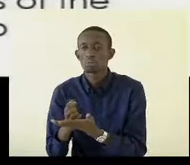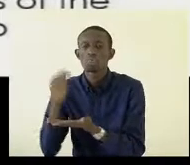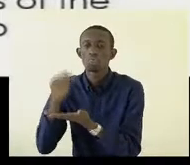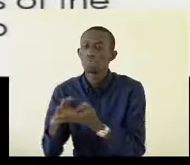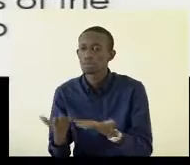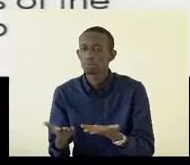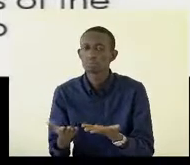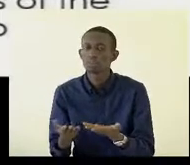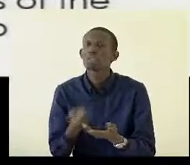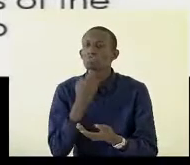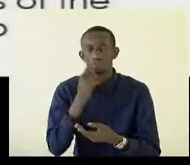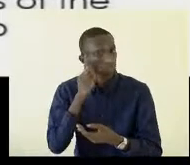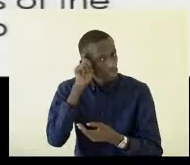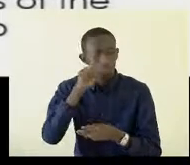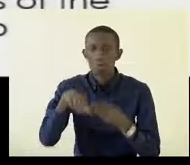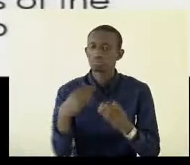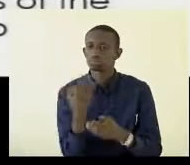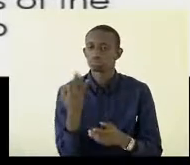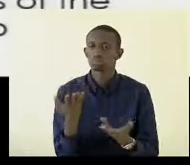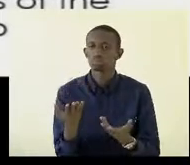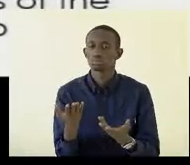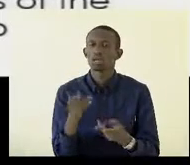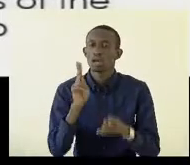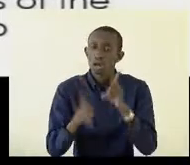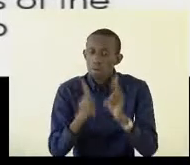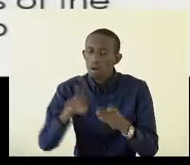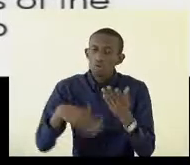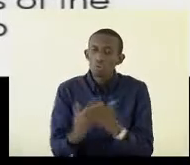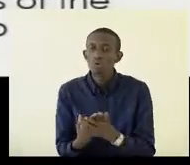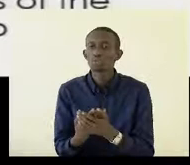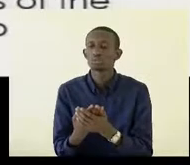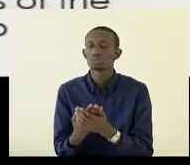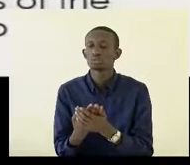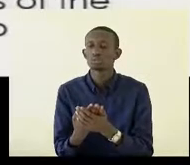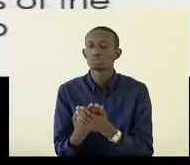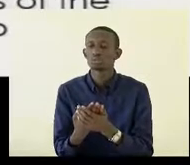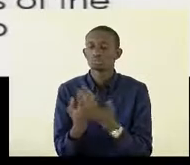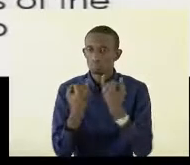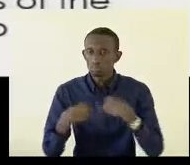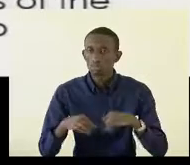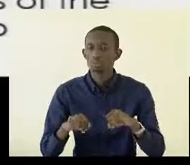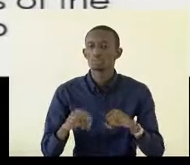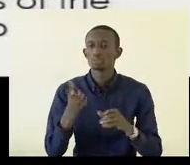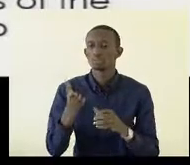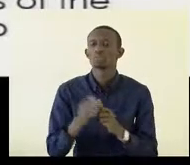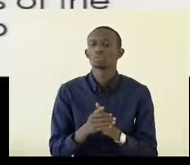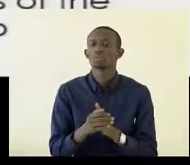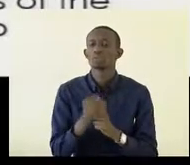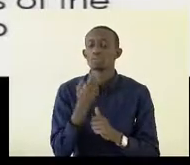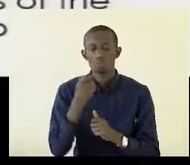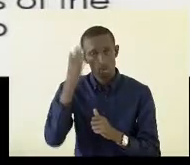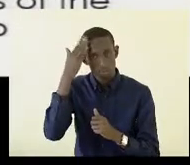You as a person, the implementers of most of these programs, the planners of the nation, you are all in